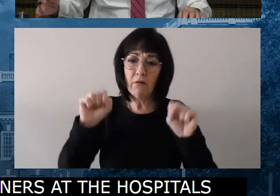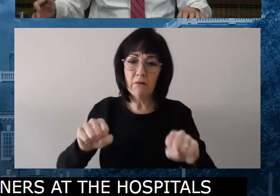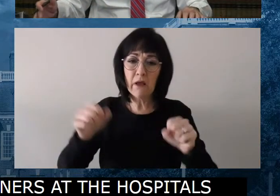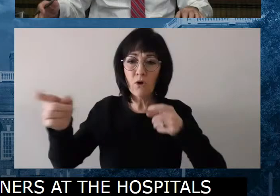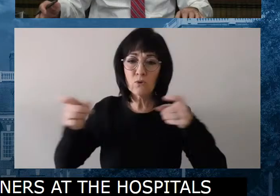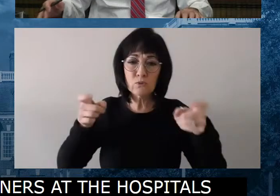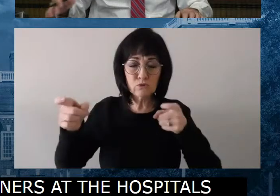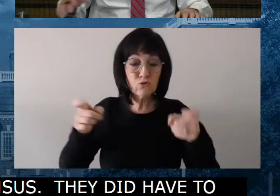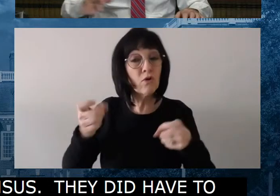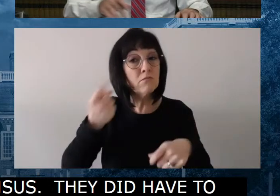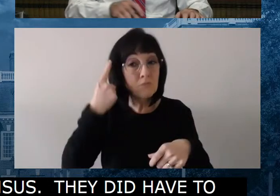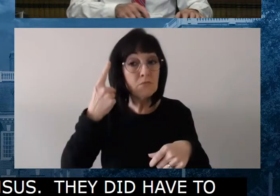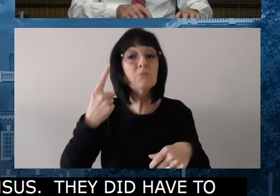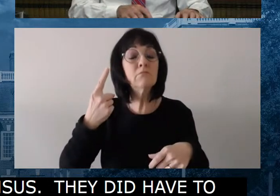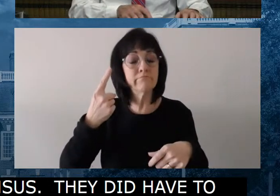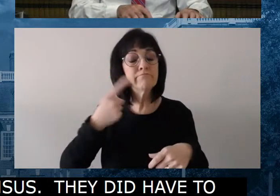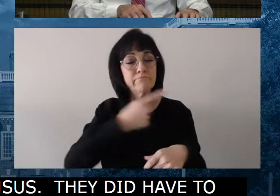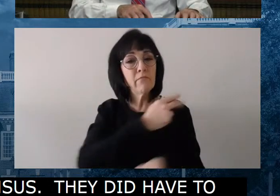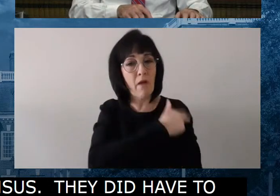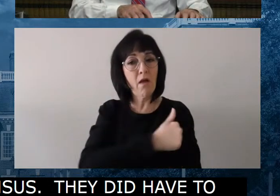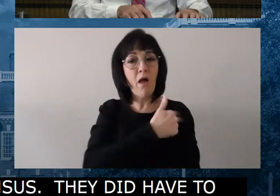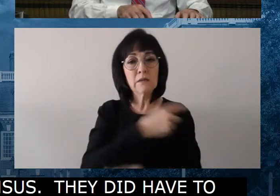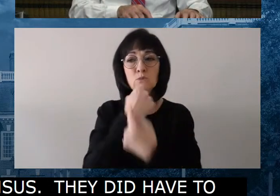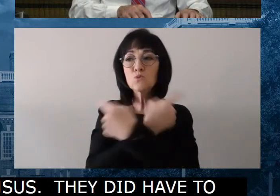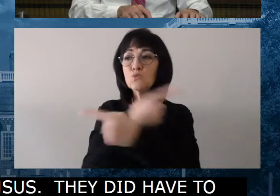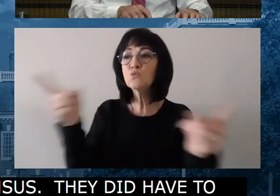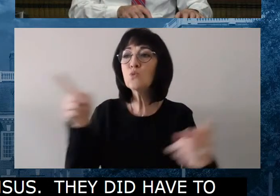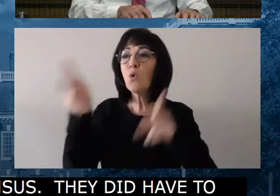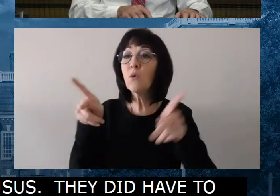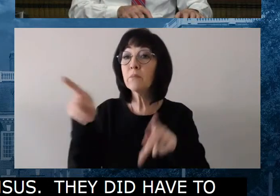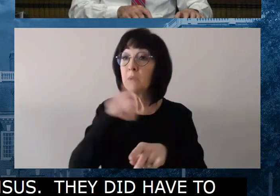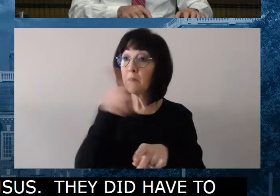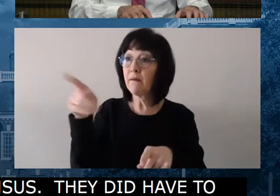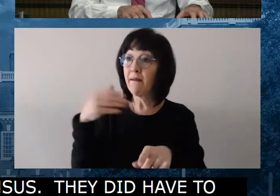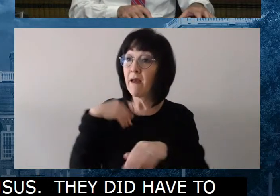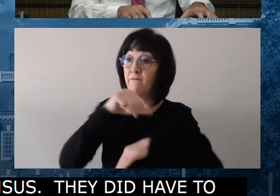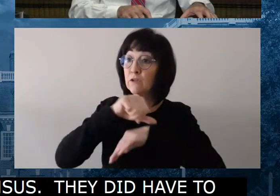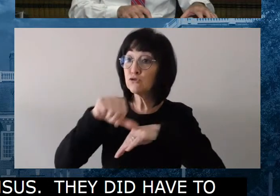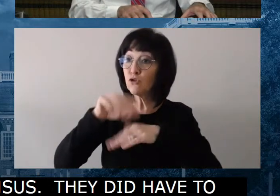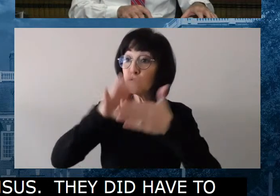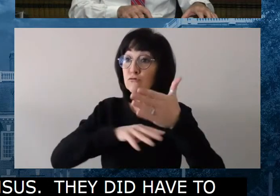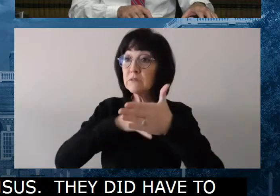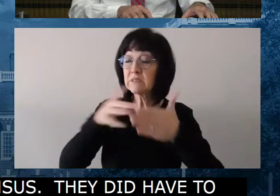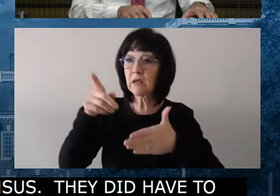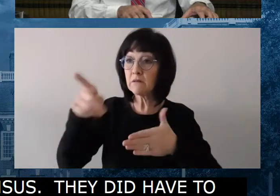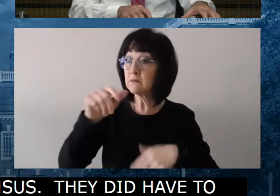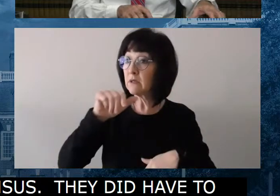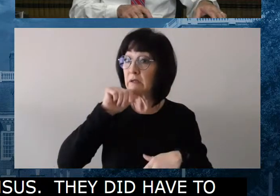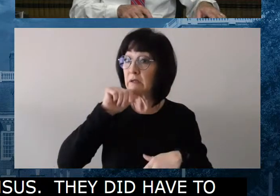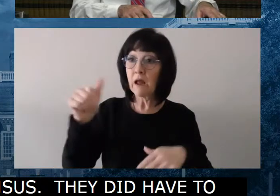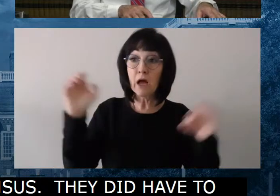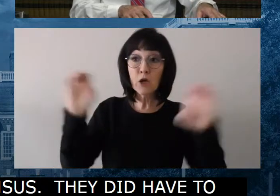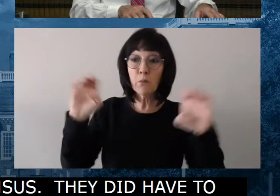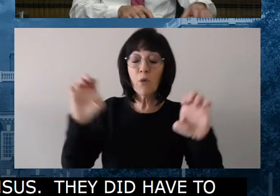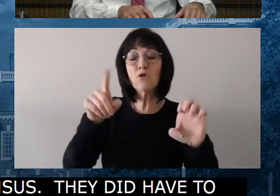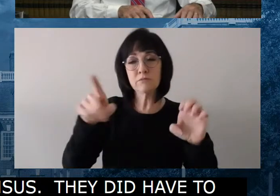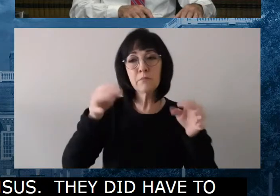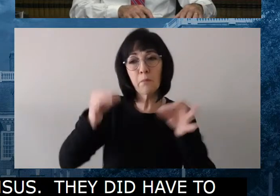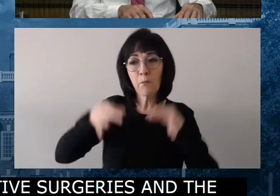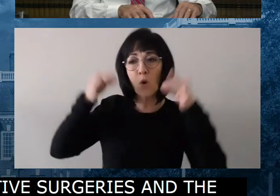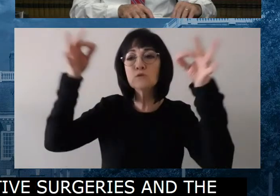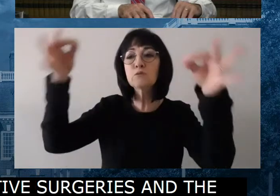voluntary procedures, elective surgeries, and the like. And so those of you who did that, make sure that you get back to your physicians